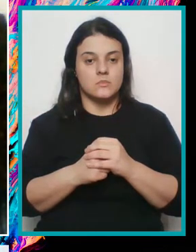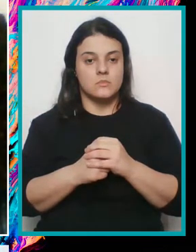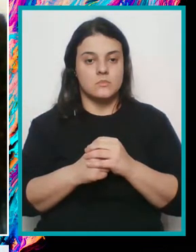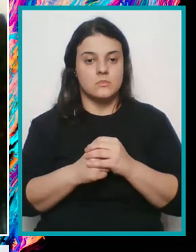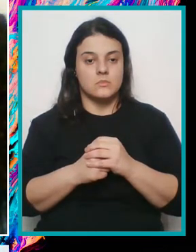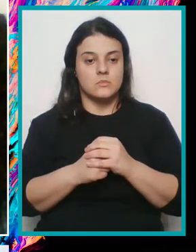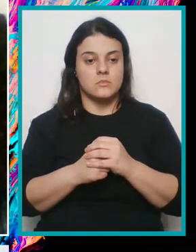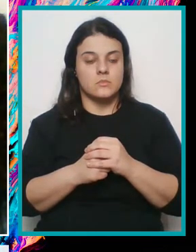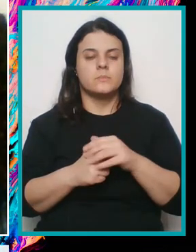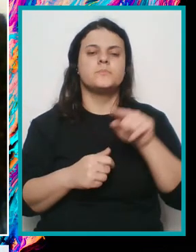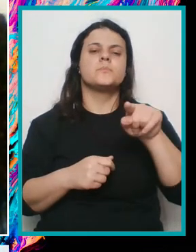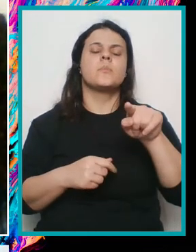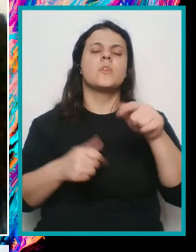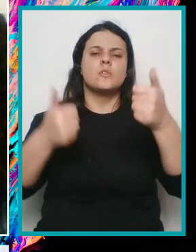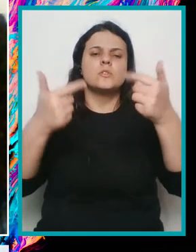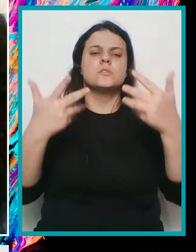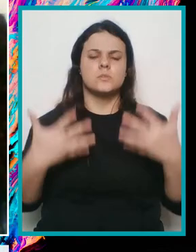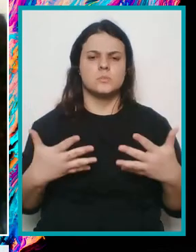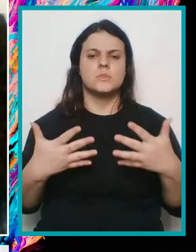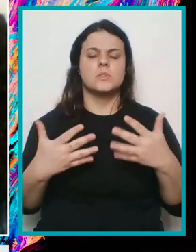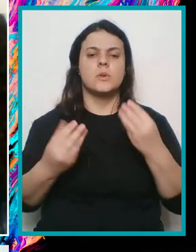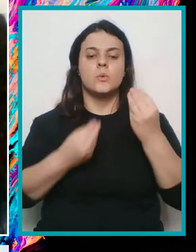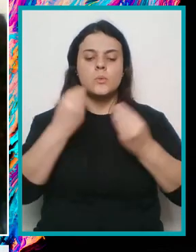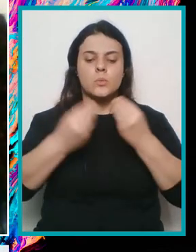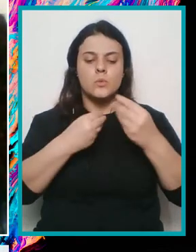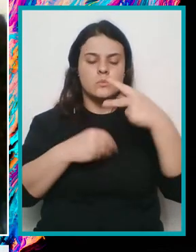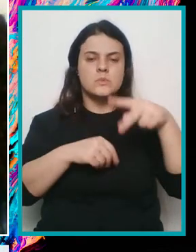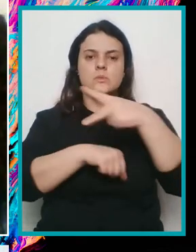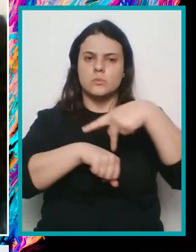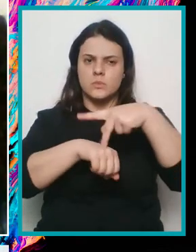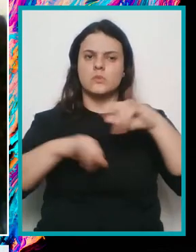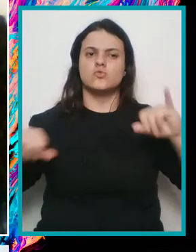Vanessa, você comenta como o seu país sofre com